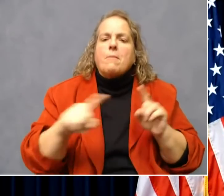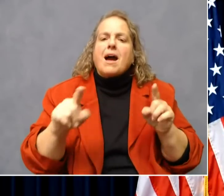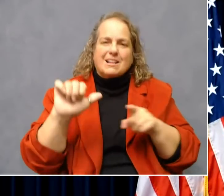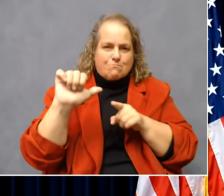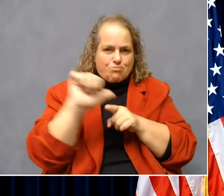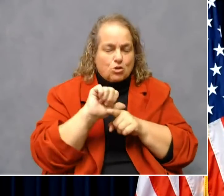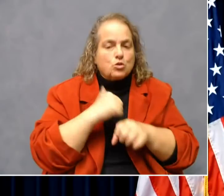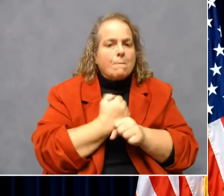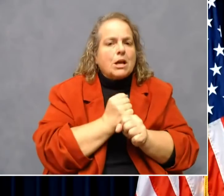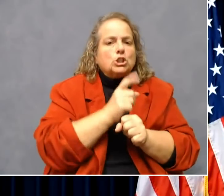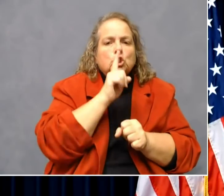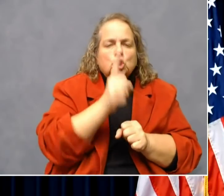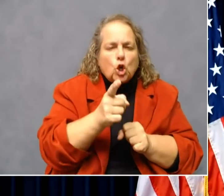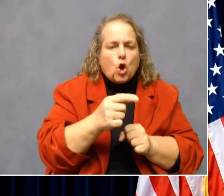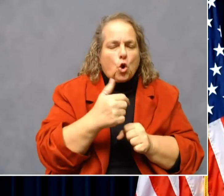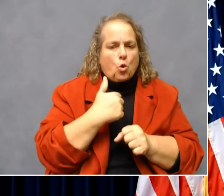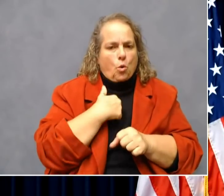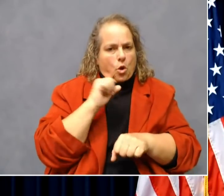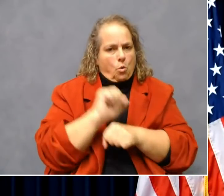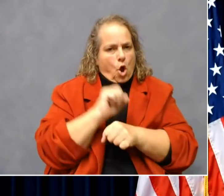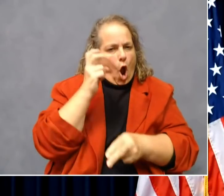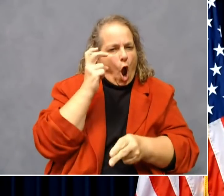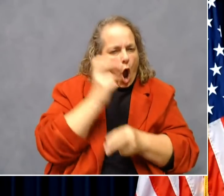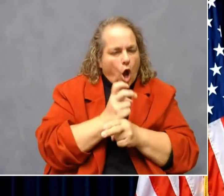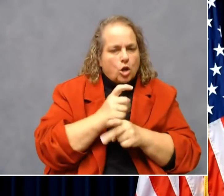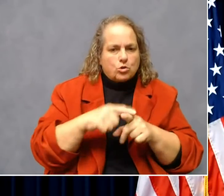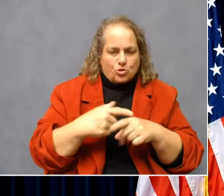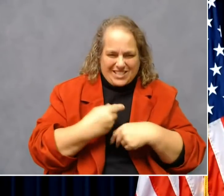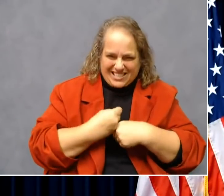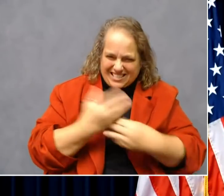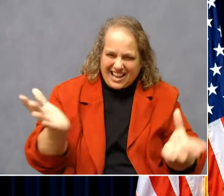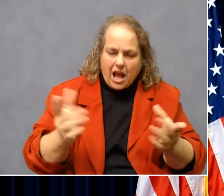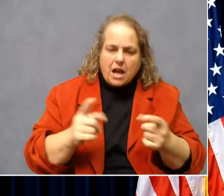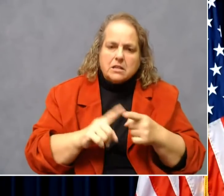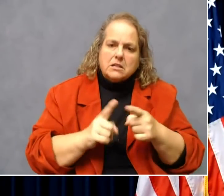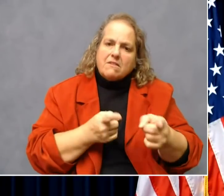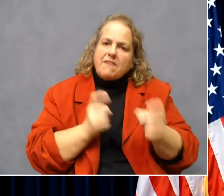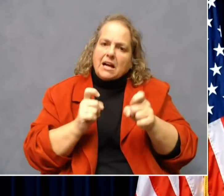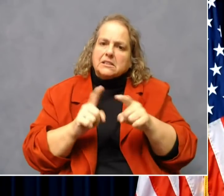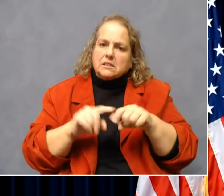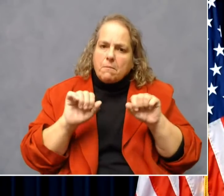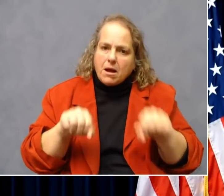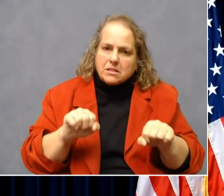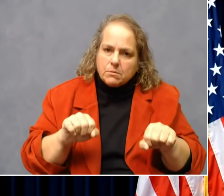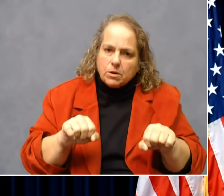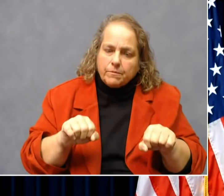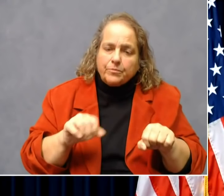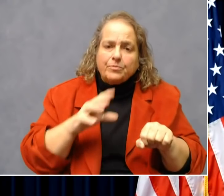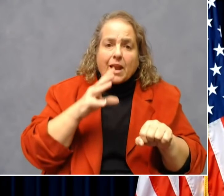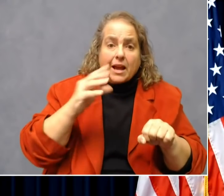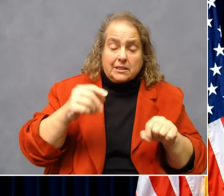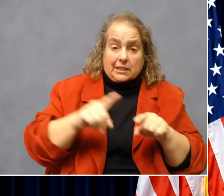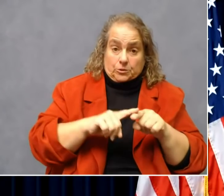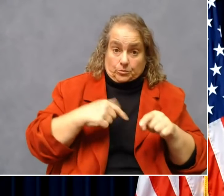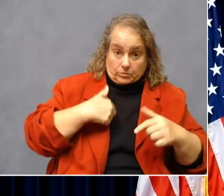can get this out as quickly as possible. And along the way, we'll talk to you about some of the